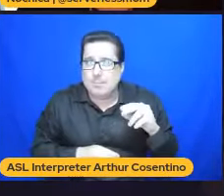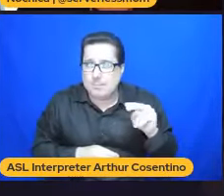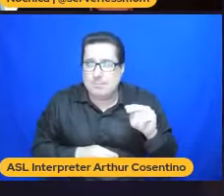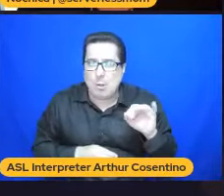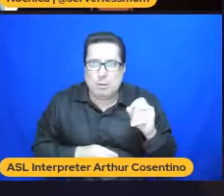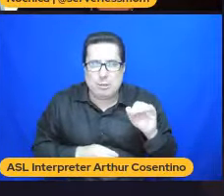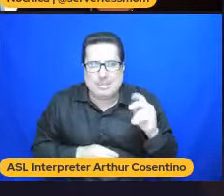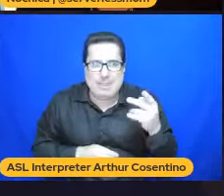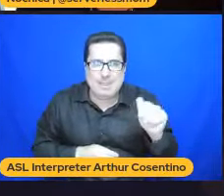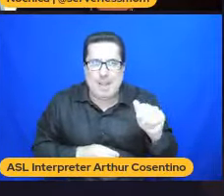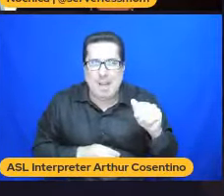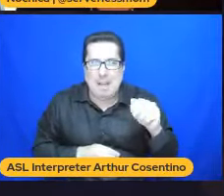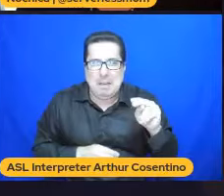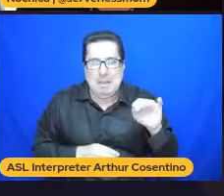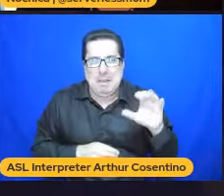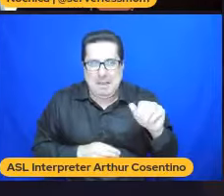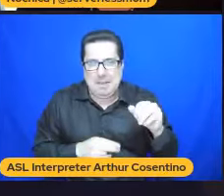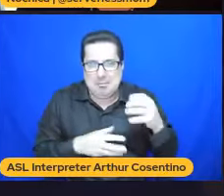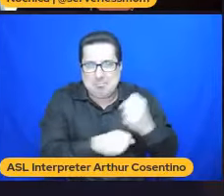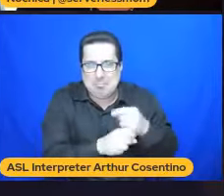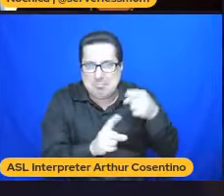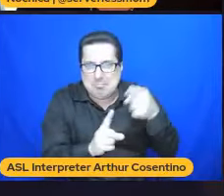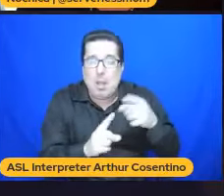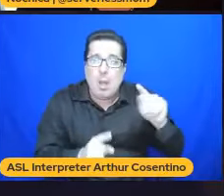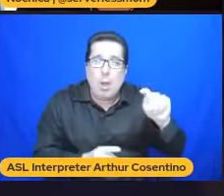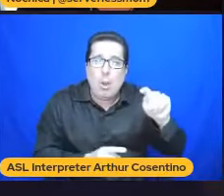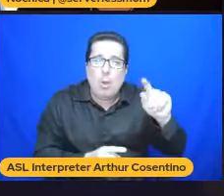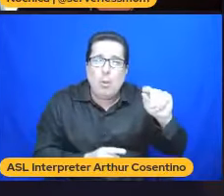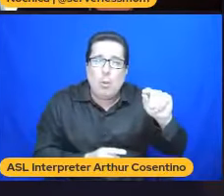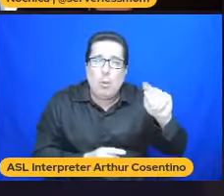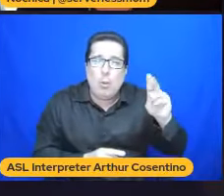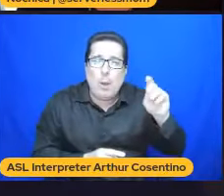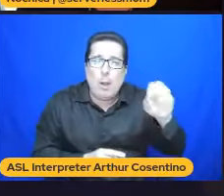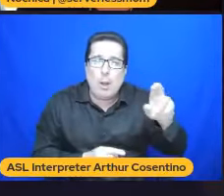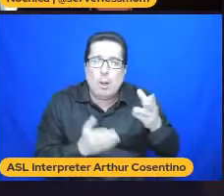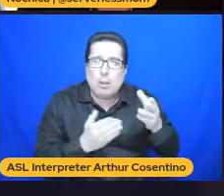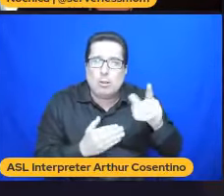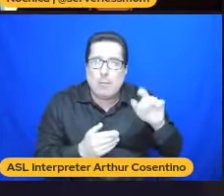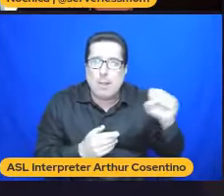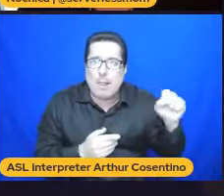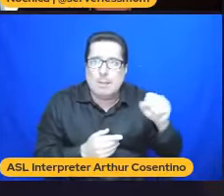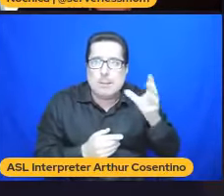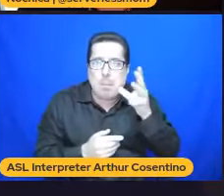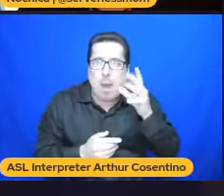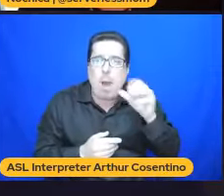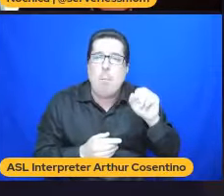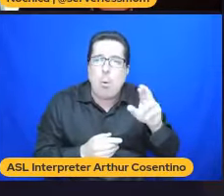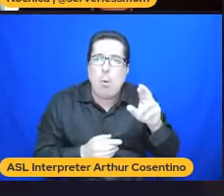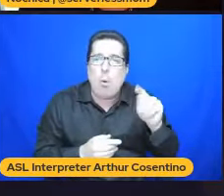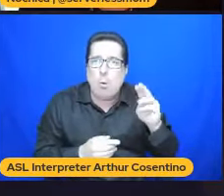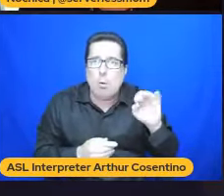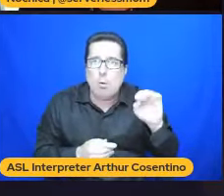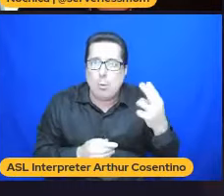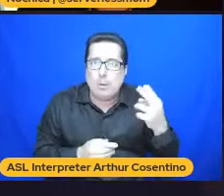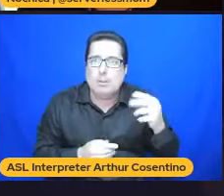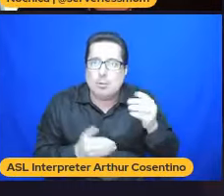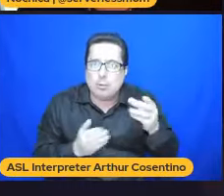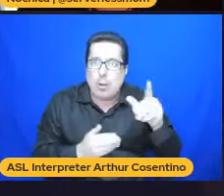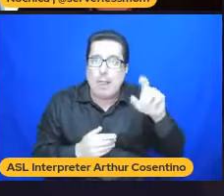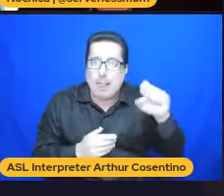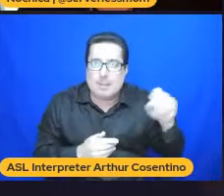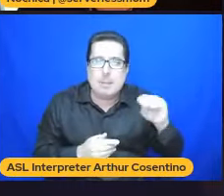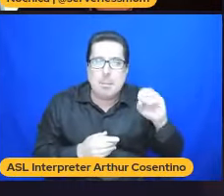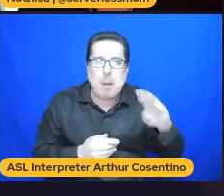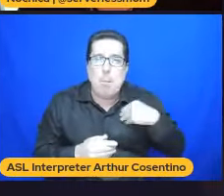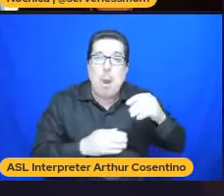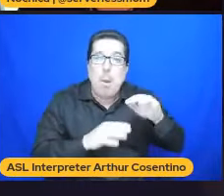And I am on Twitter at serverlessmom and on Twitch at serverlessmom, where right now what we're doing is building a computer from